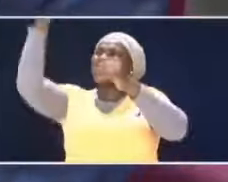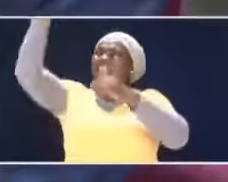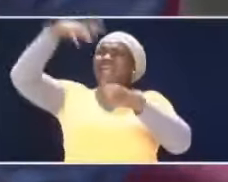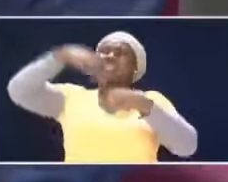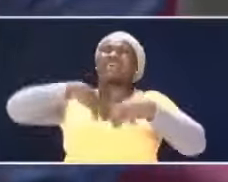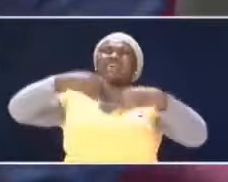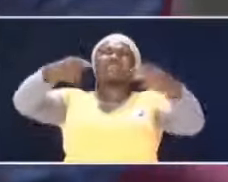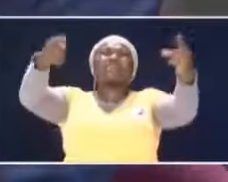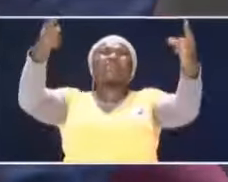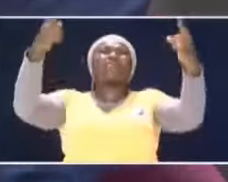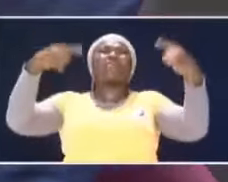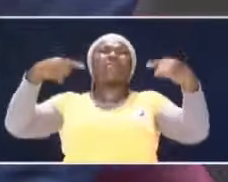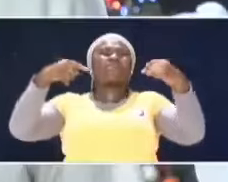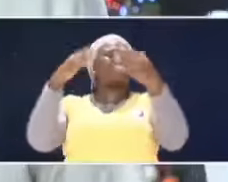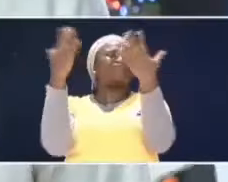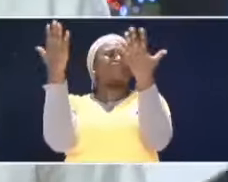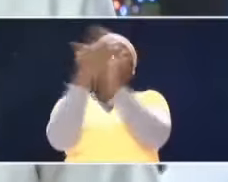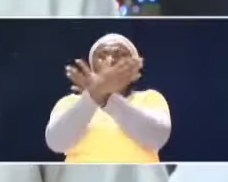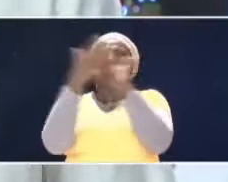Imalada